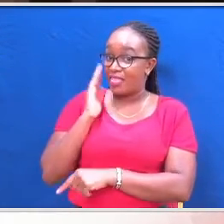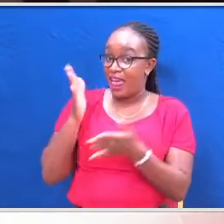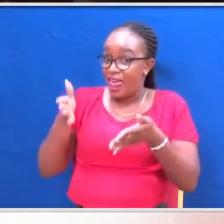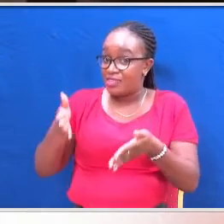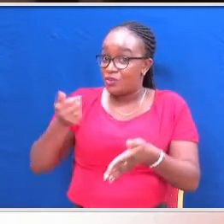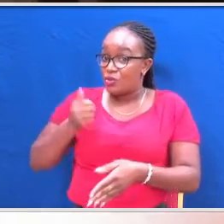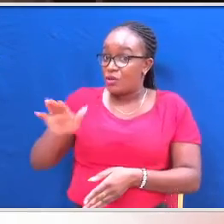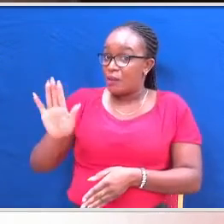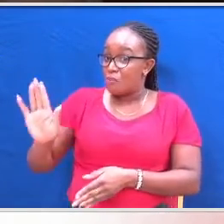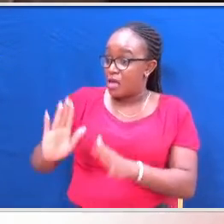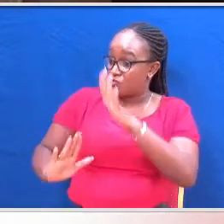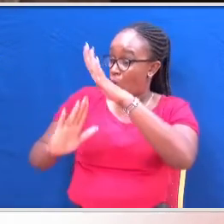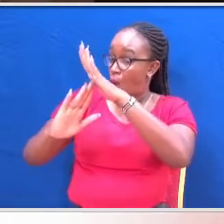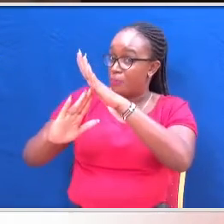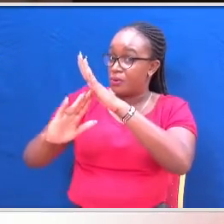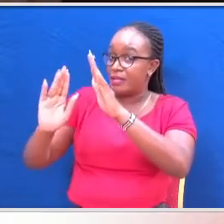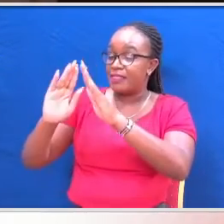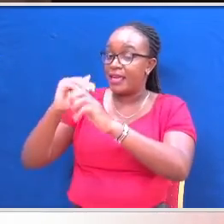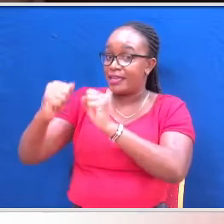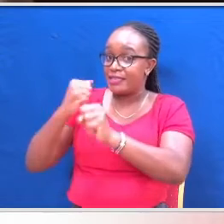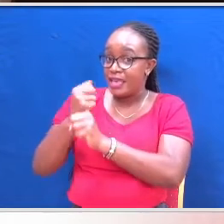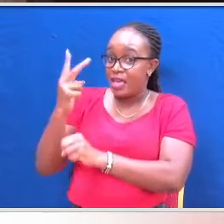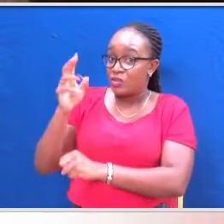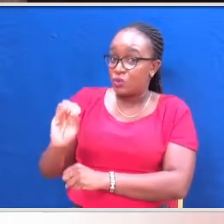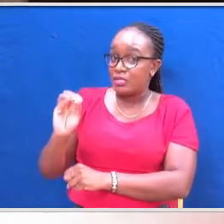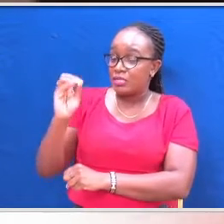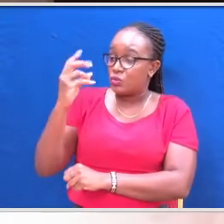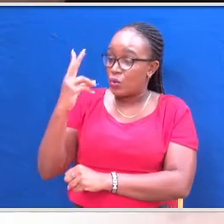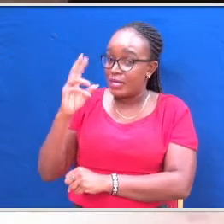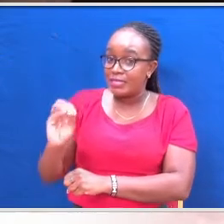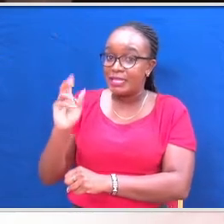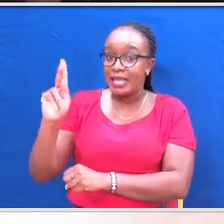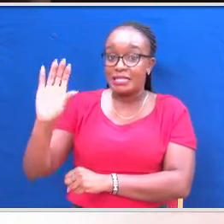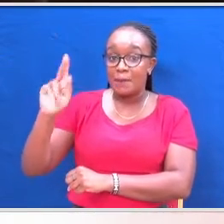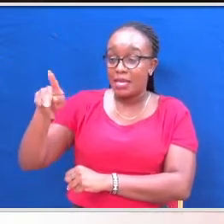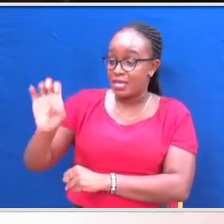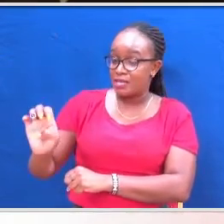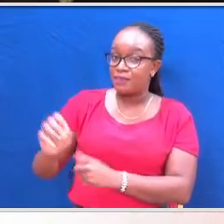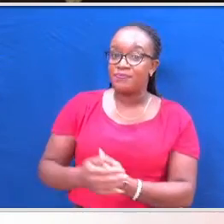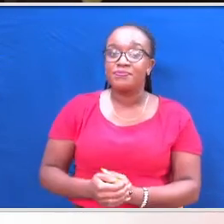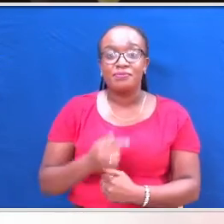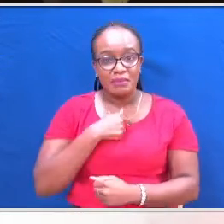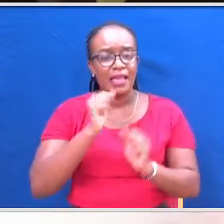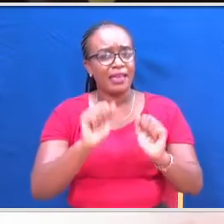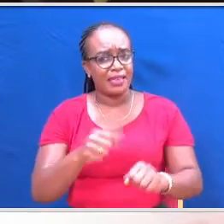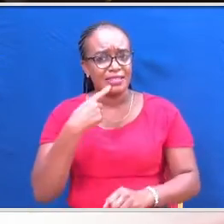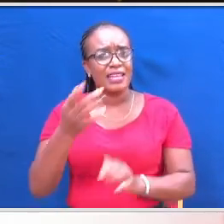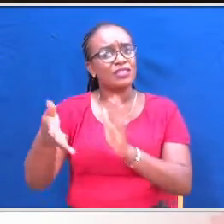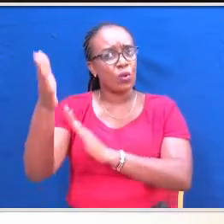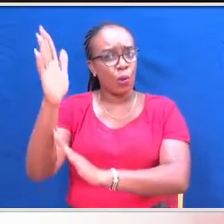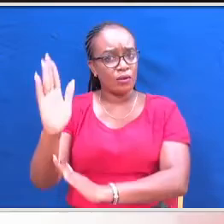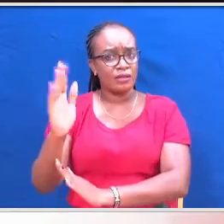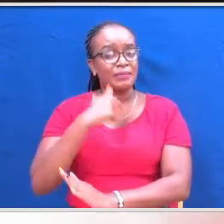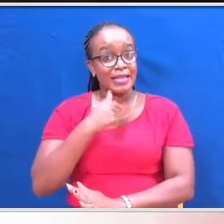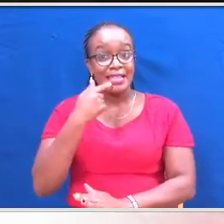ni bora zaidi kwa mwaka wa 2020 KCP? Mimi naweza sema tu ni Mungu. Mm-hmm. Mimi